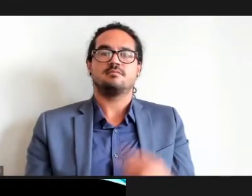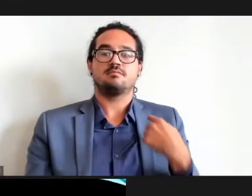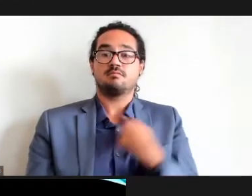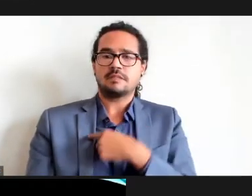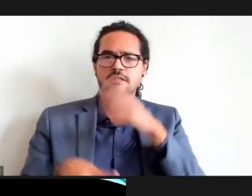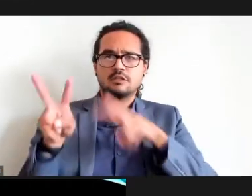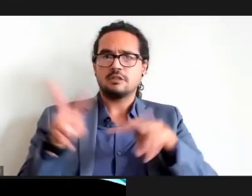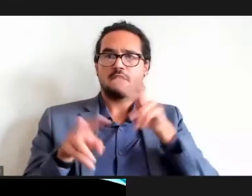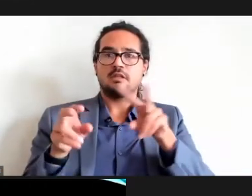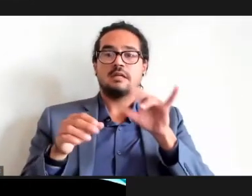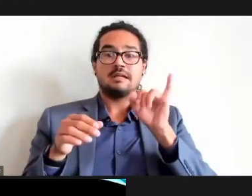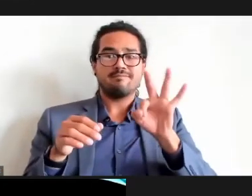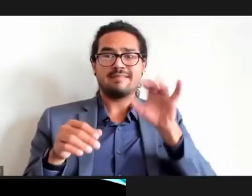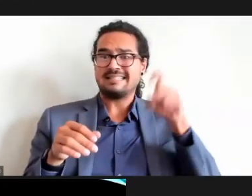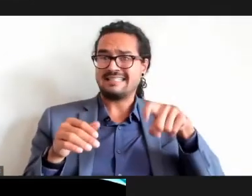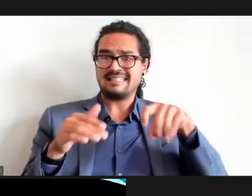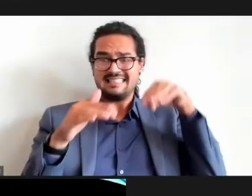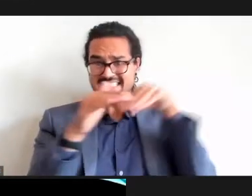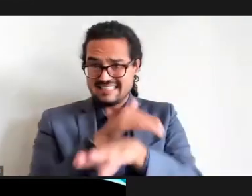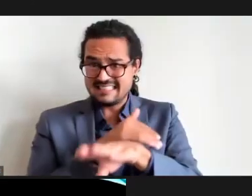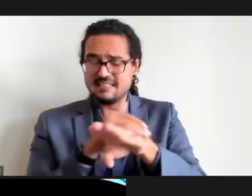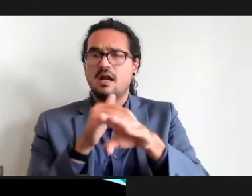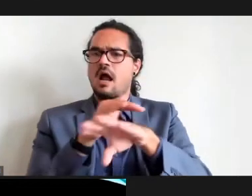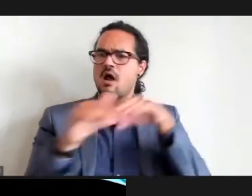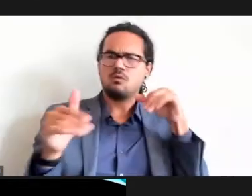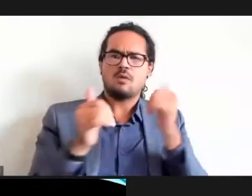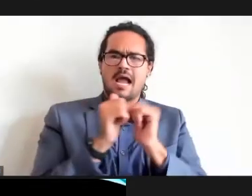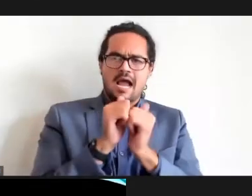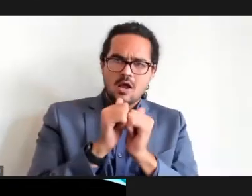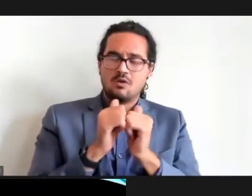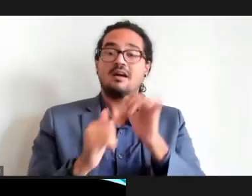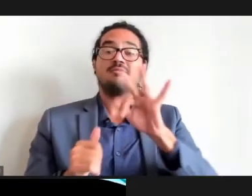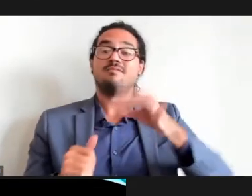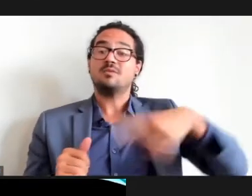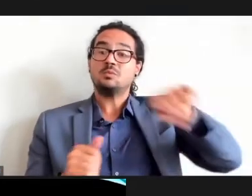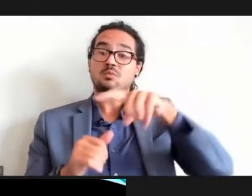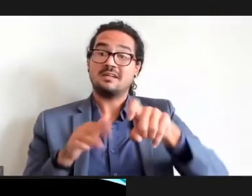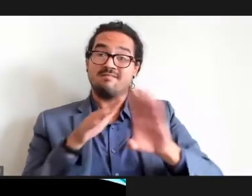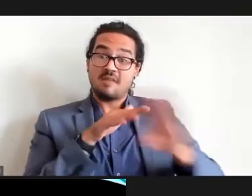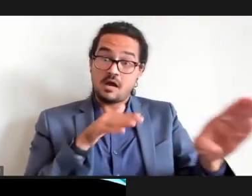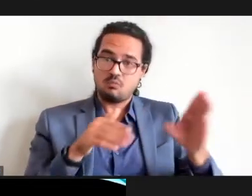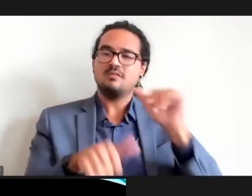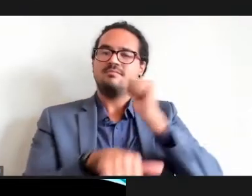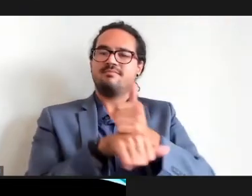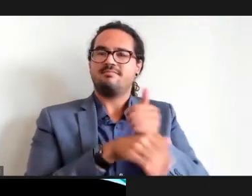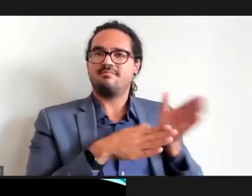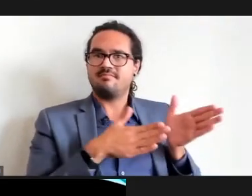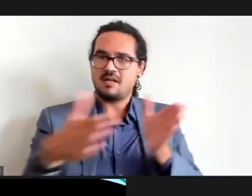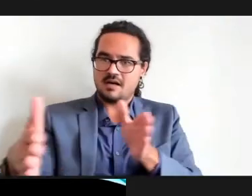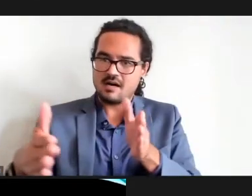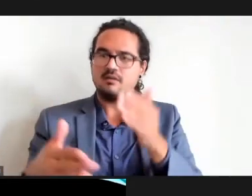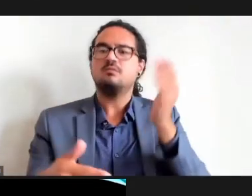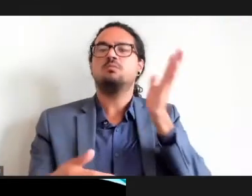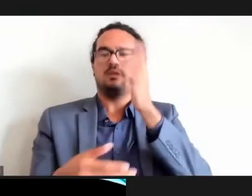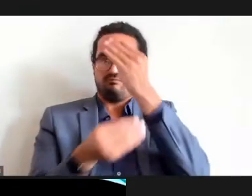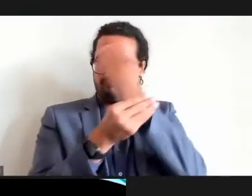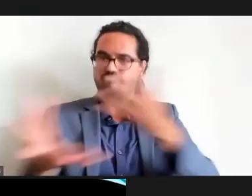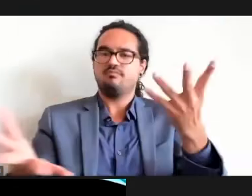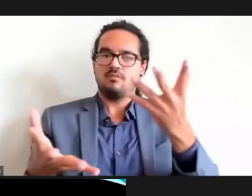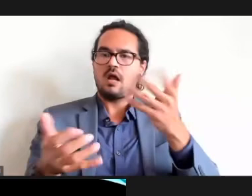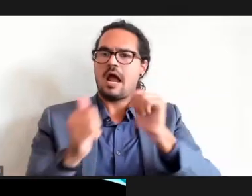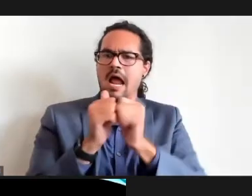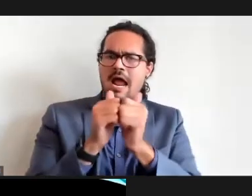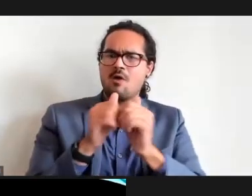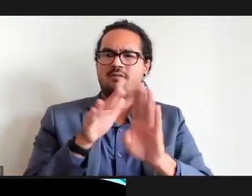have the best knowledge to us to be able to move forward with that in the most productive manner possible. I would now like to introduce Scott